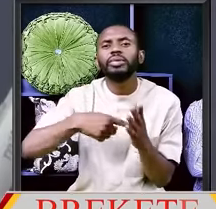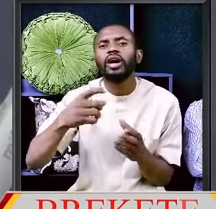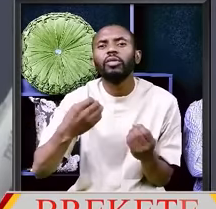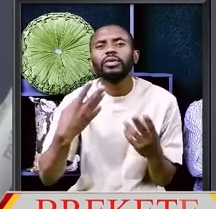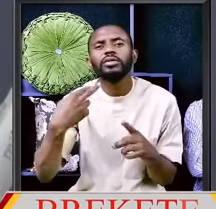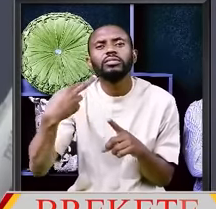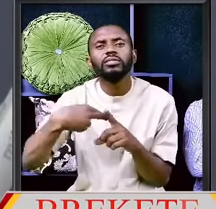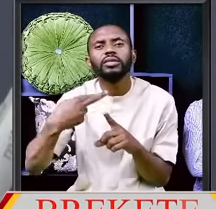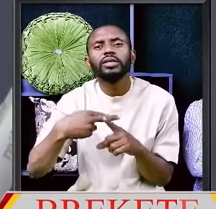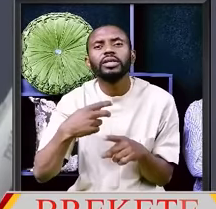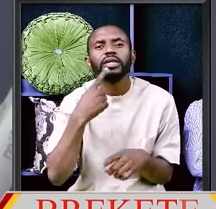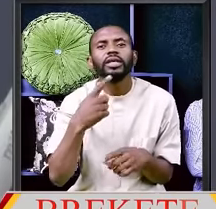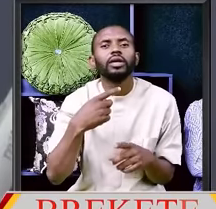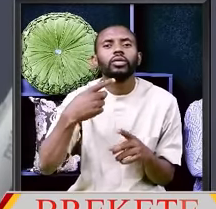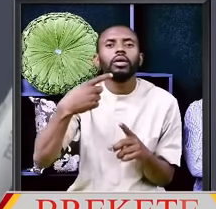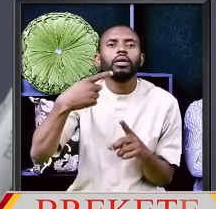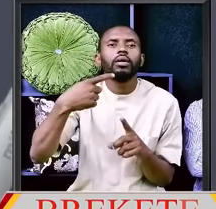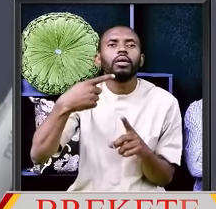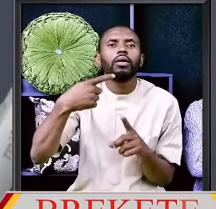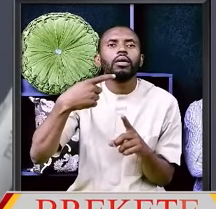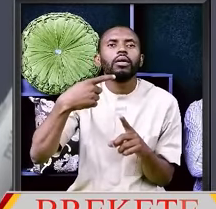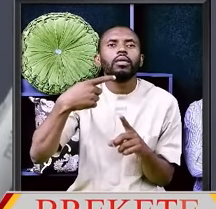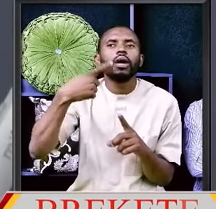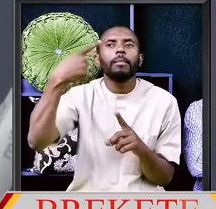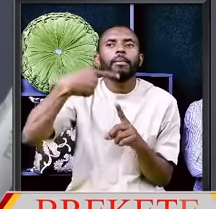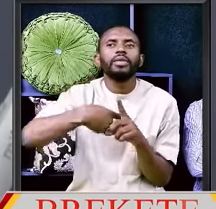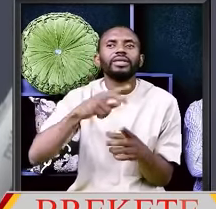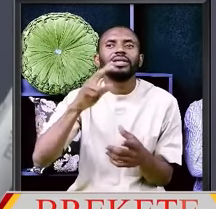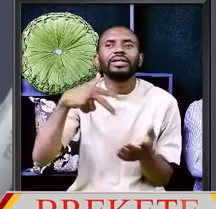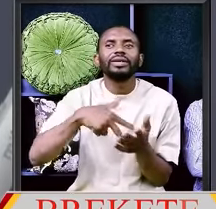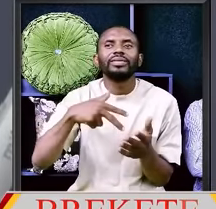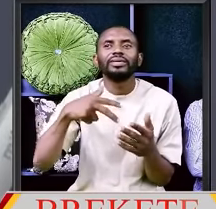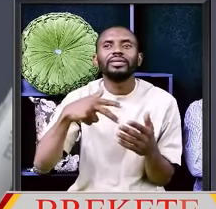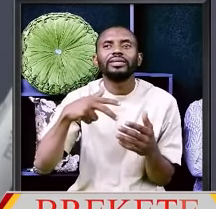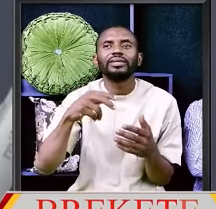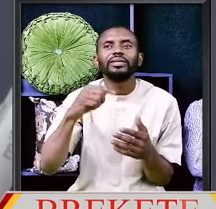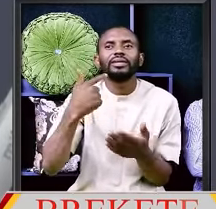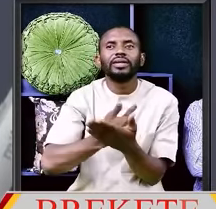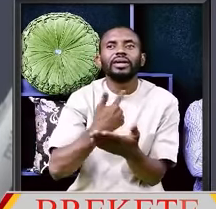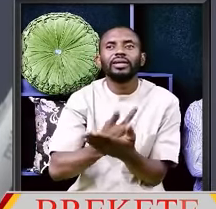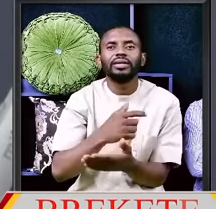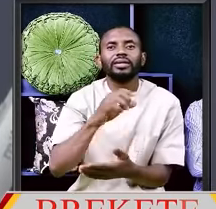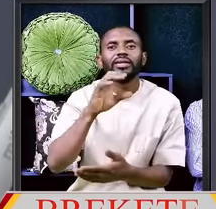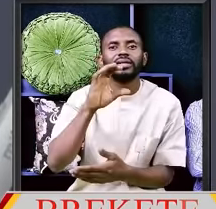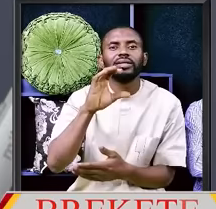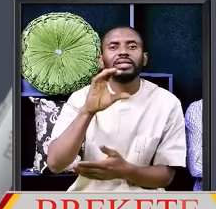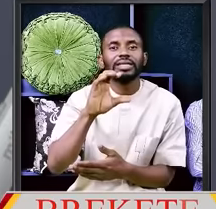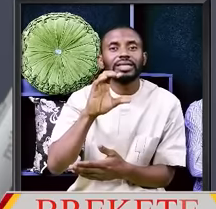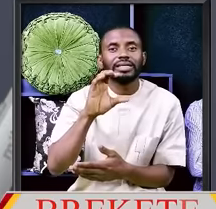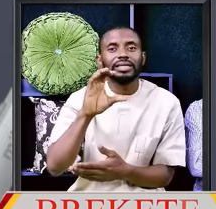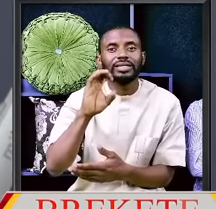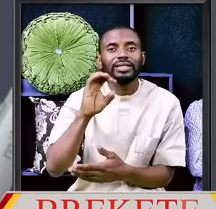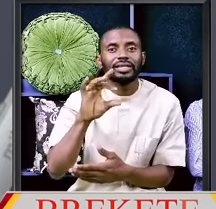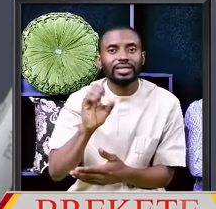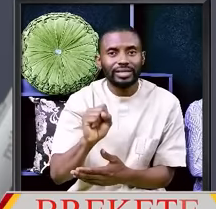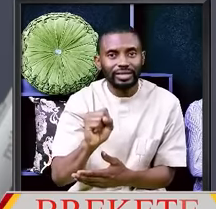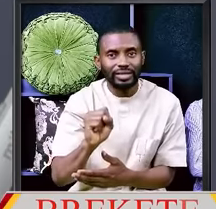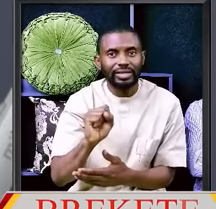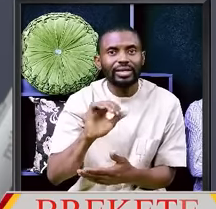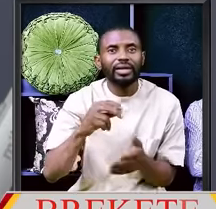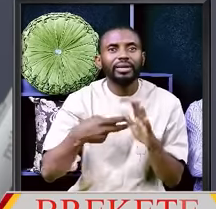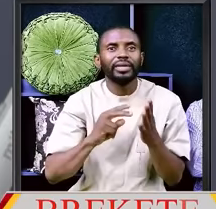They said the amount is 3,000 Ghana cedis. So it's very, very big bridge. So 3,000 Ghana cedis. 3,000 Ghana